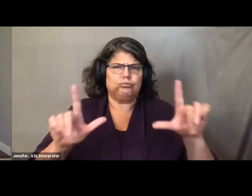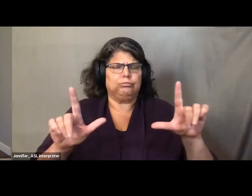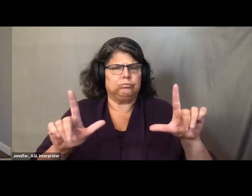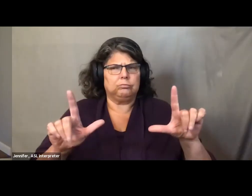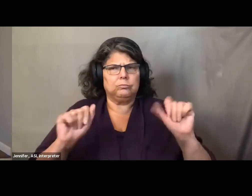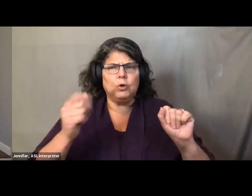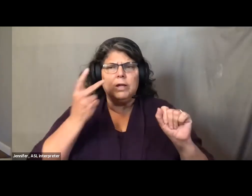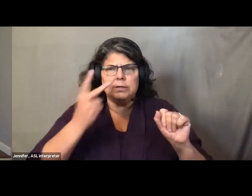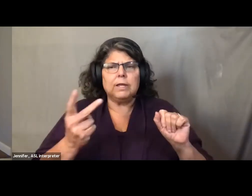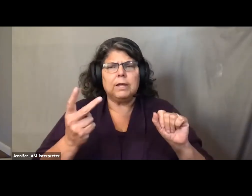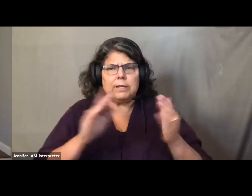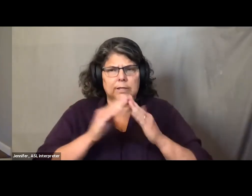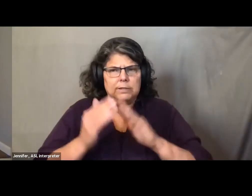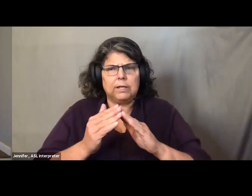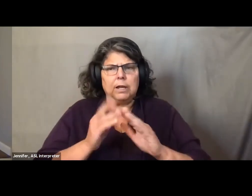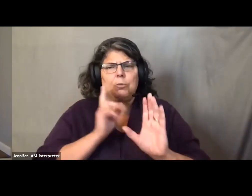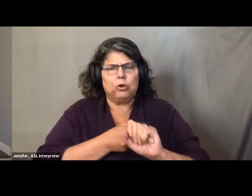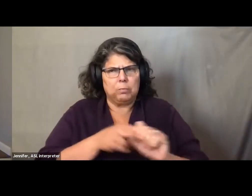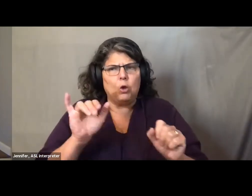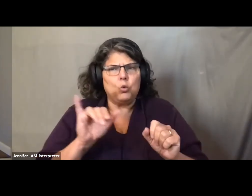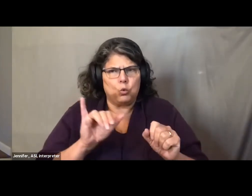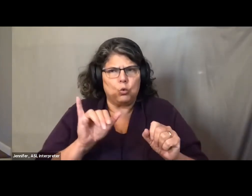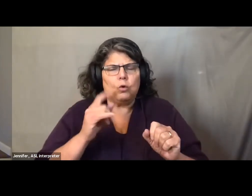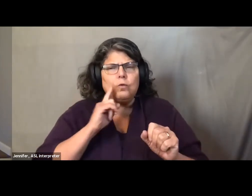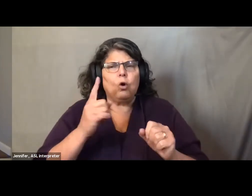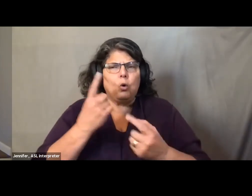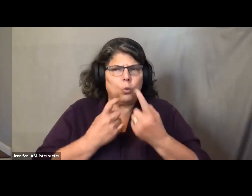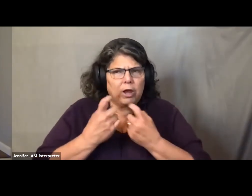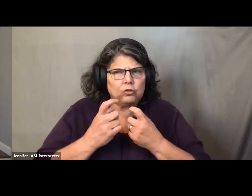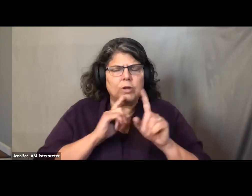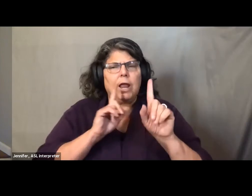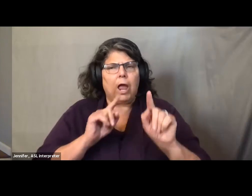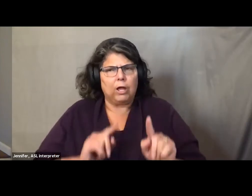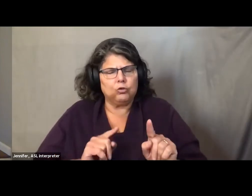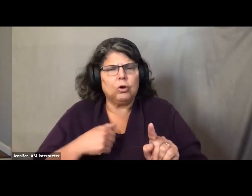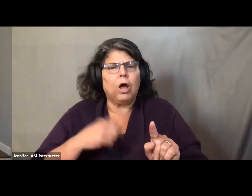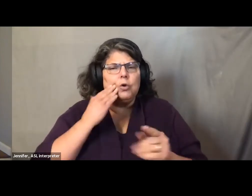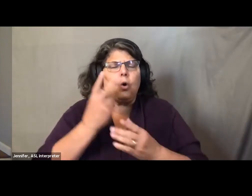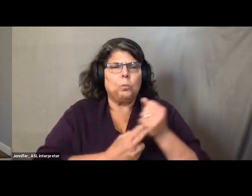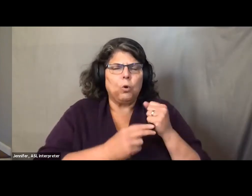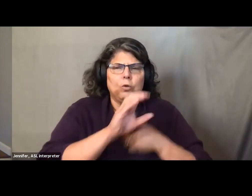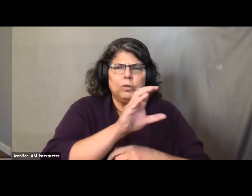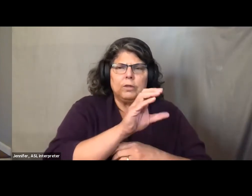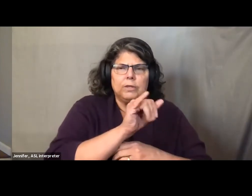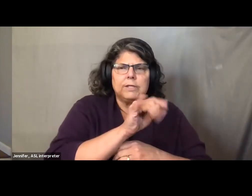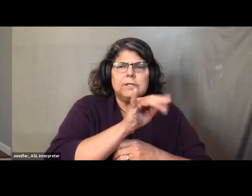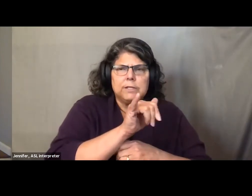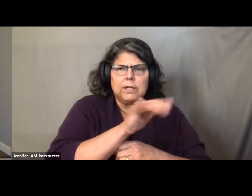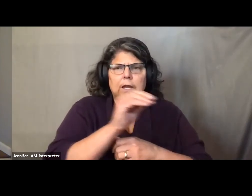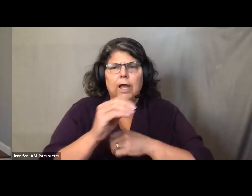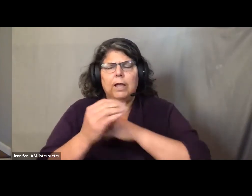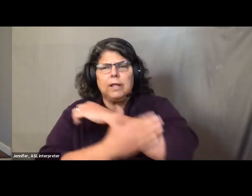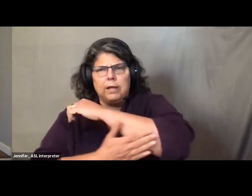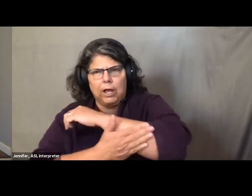the city participate too in questions and answer? Because I know both the city and the county are doing the private